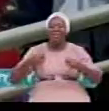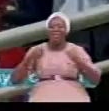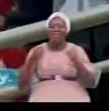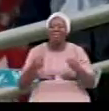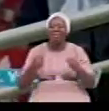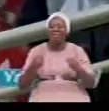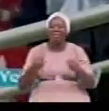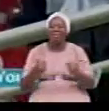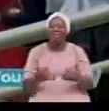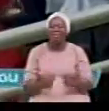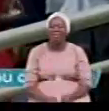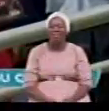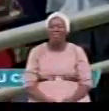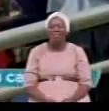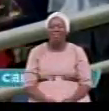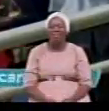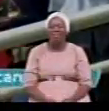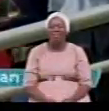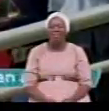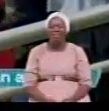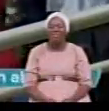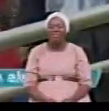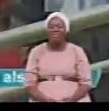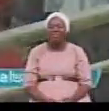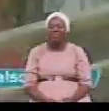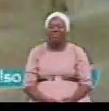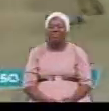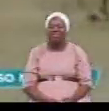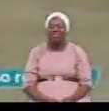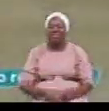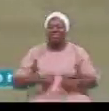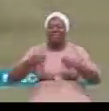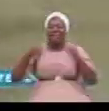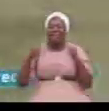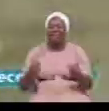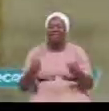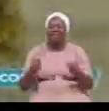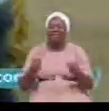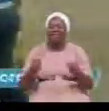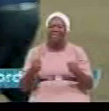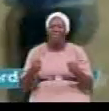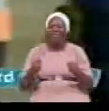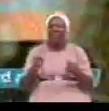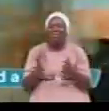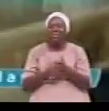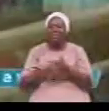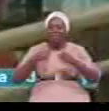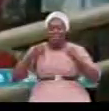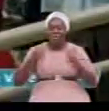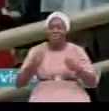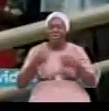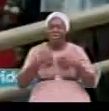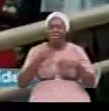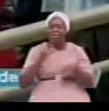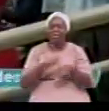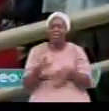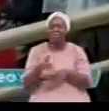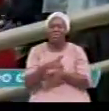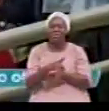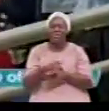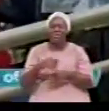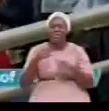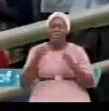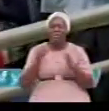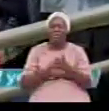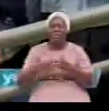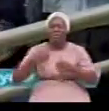Power. Power. Power. That power has touched you. That power has